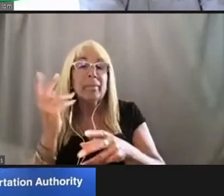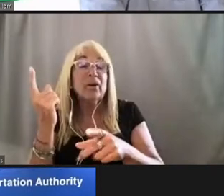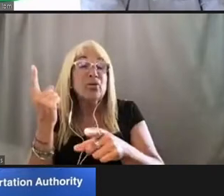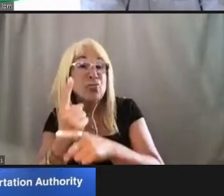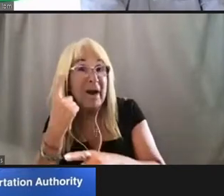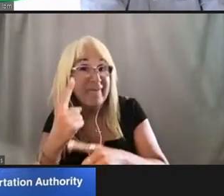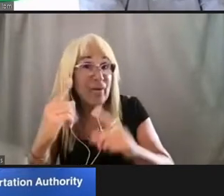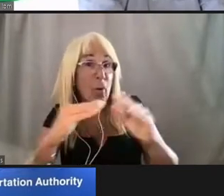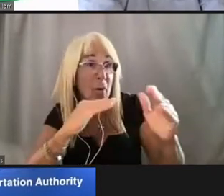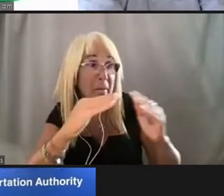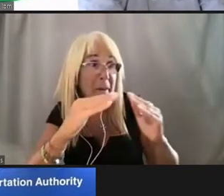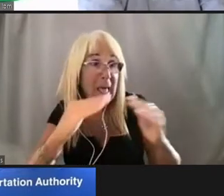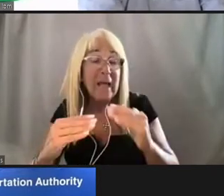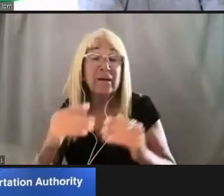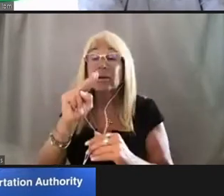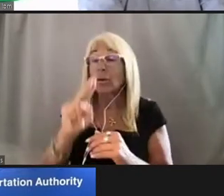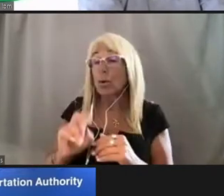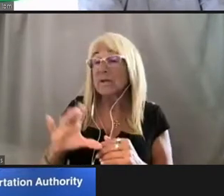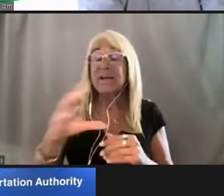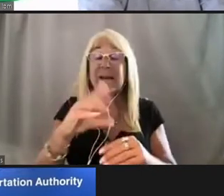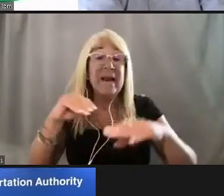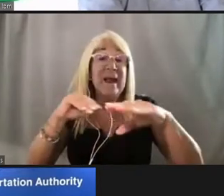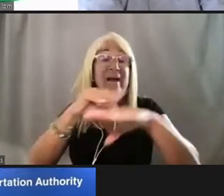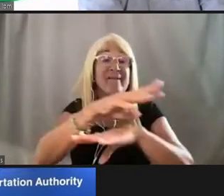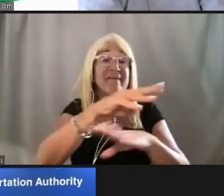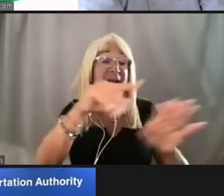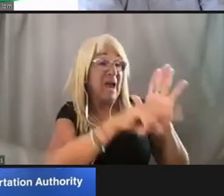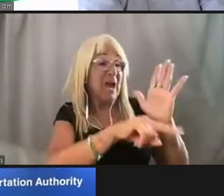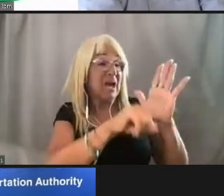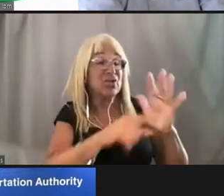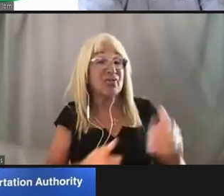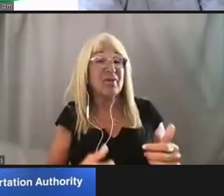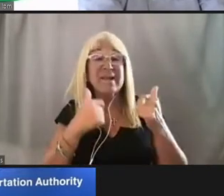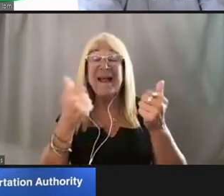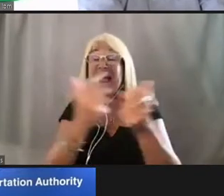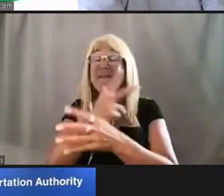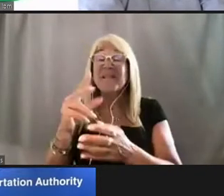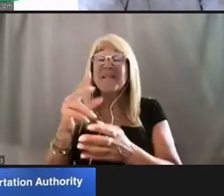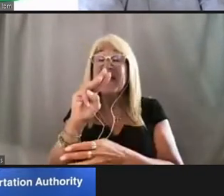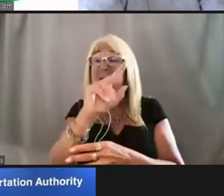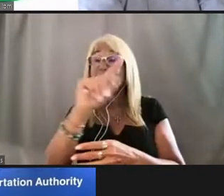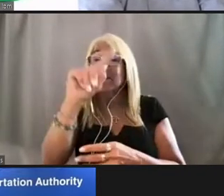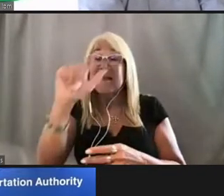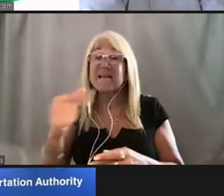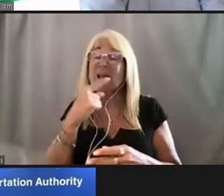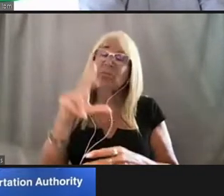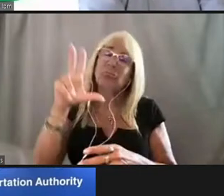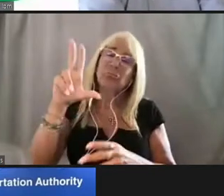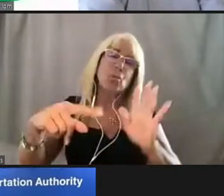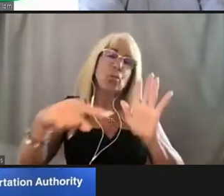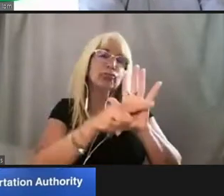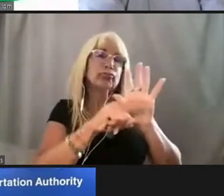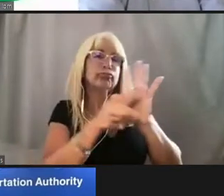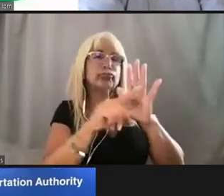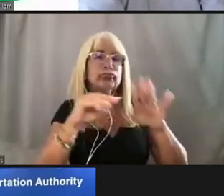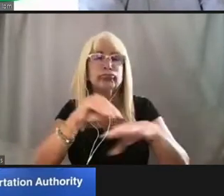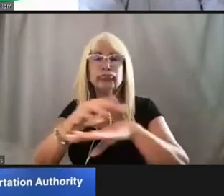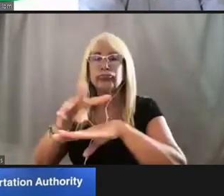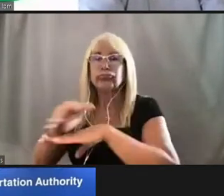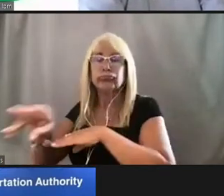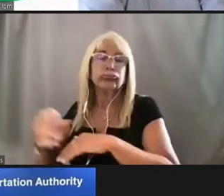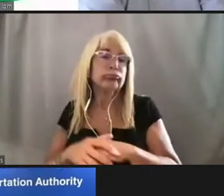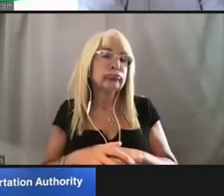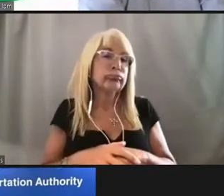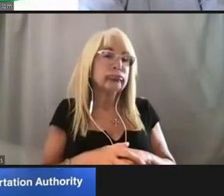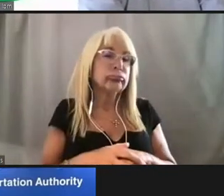the city and will it inadvertently affect the residents everything that the MTA has published states that there is no adverse effect on most things they